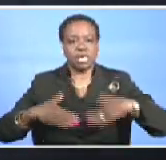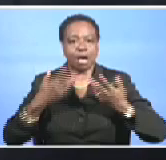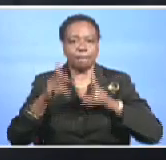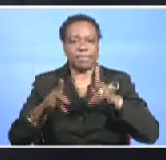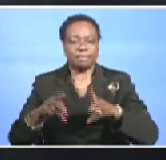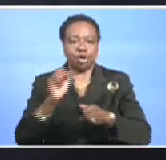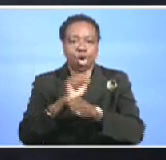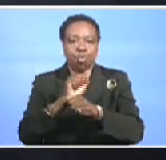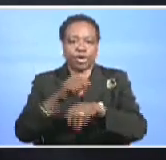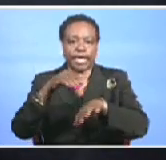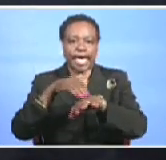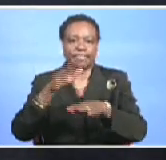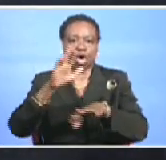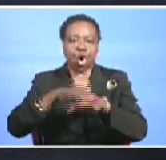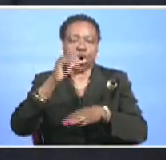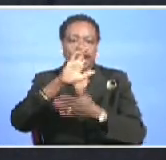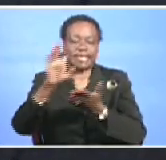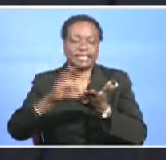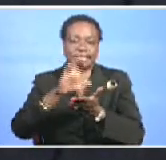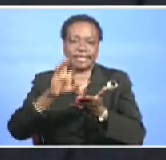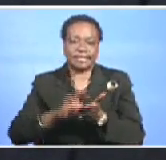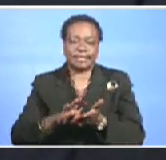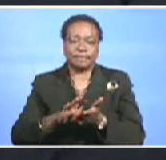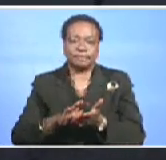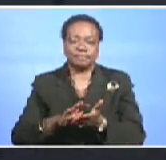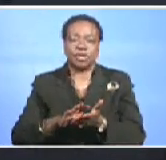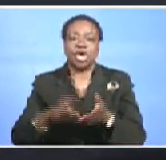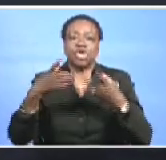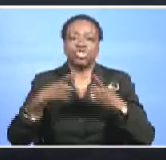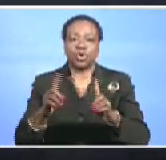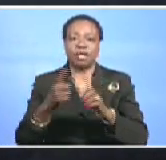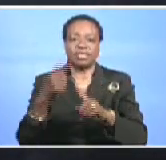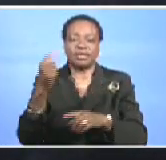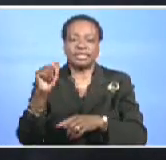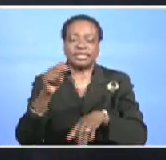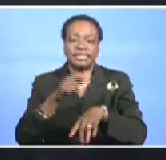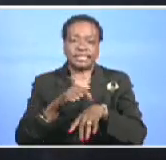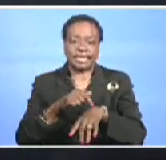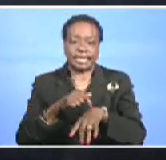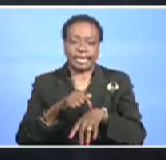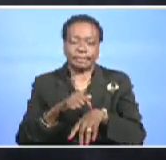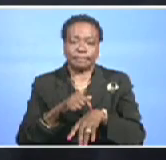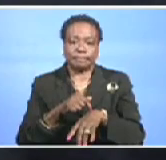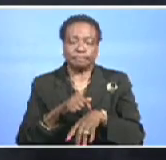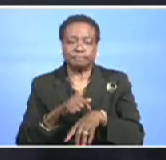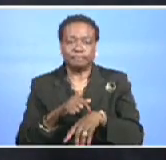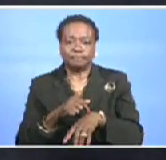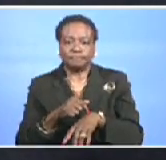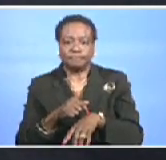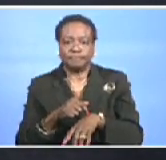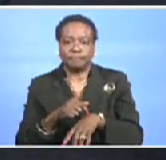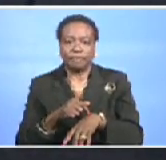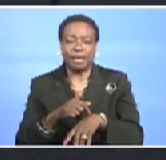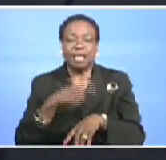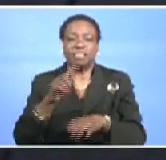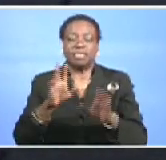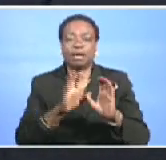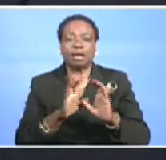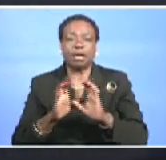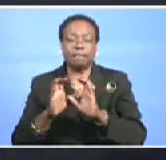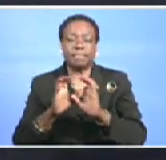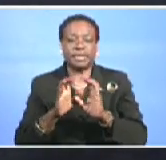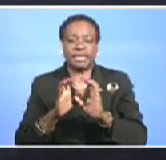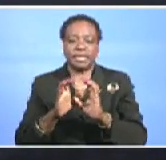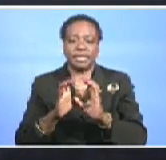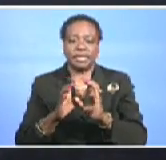at the call center. As was indicated during the time when we were agitating the company,